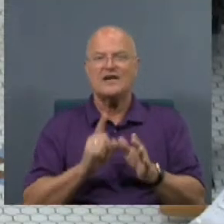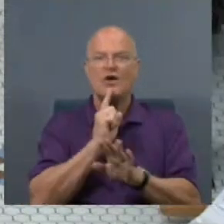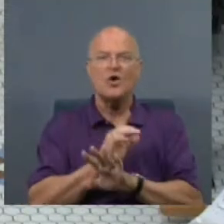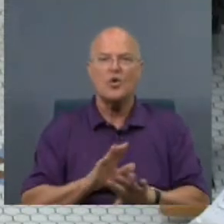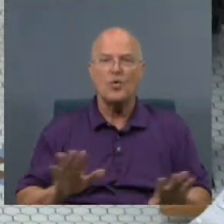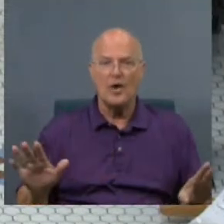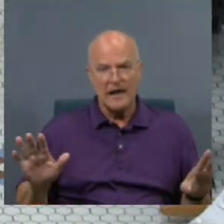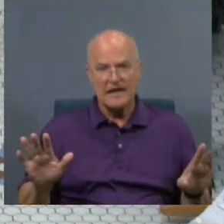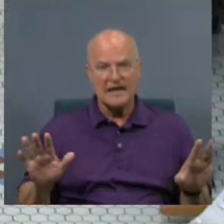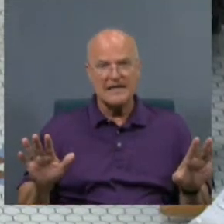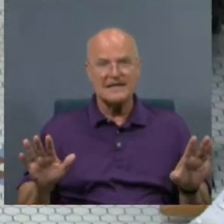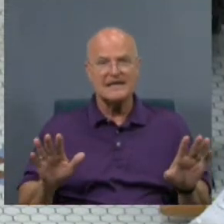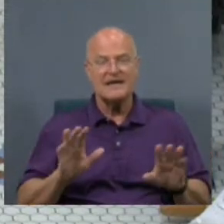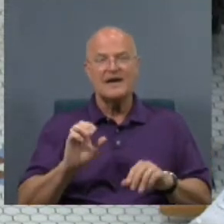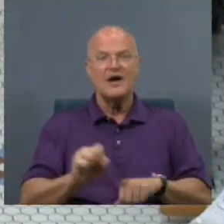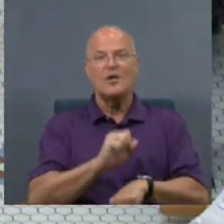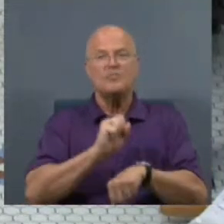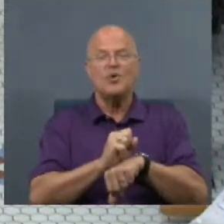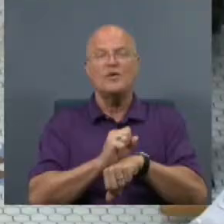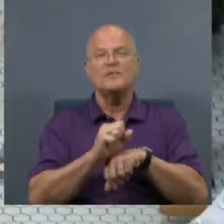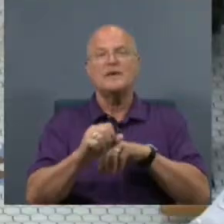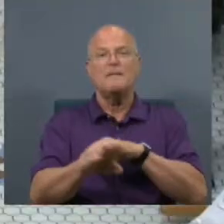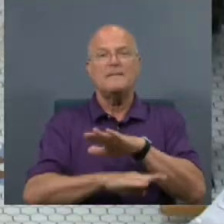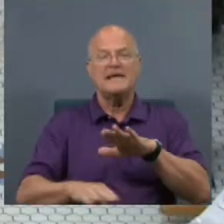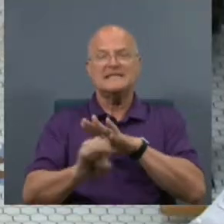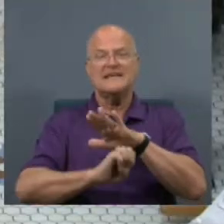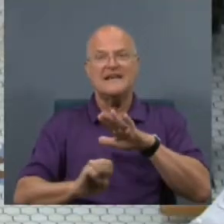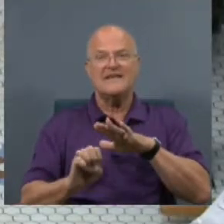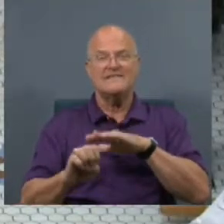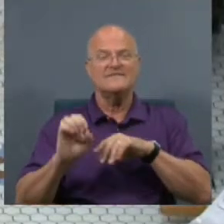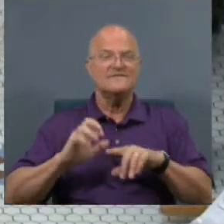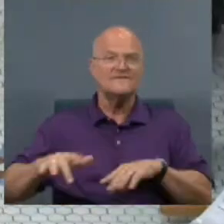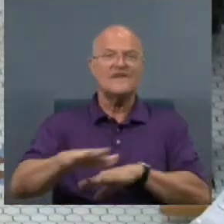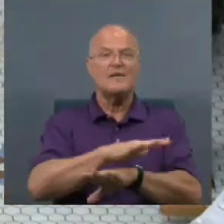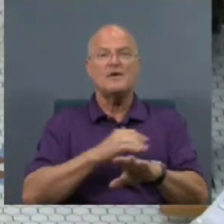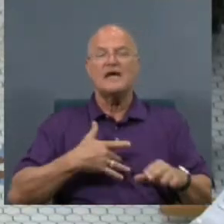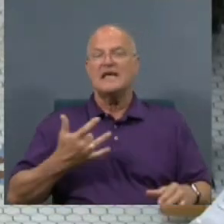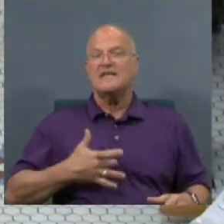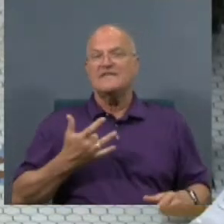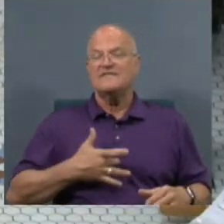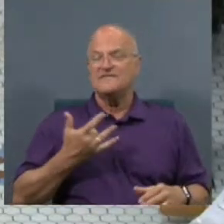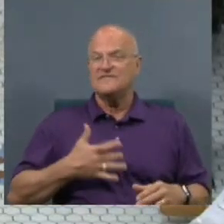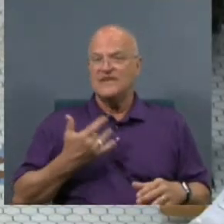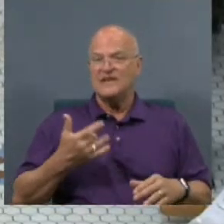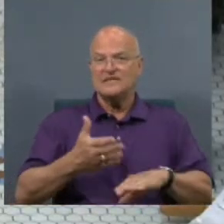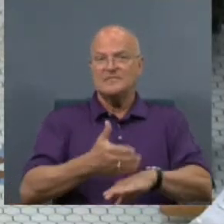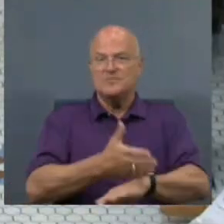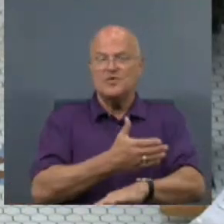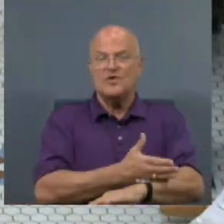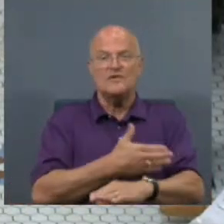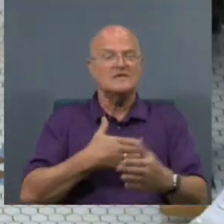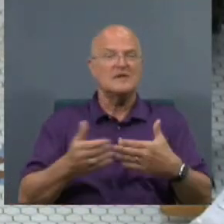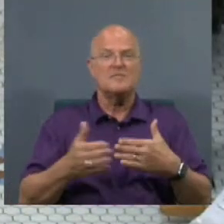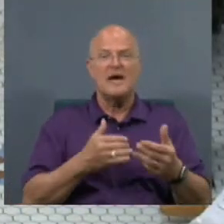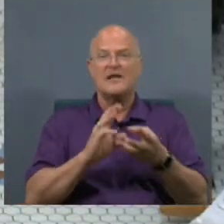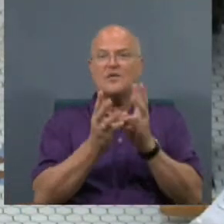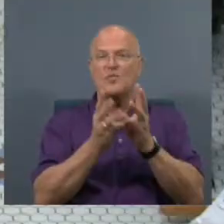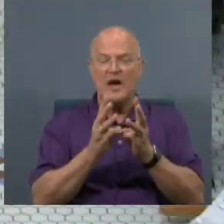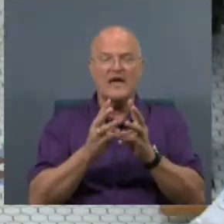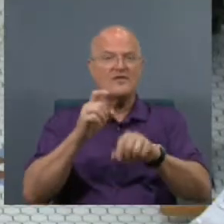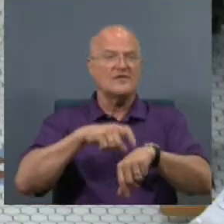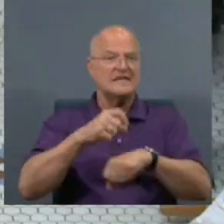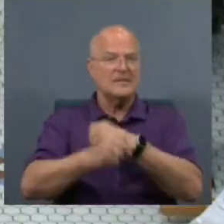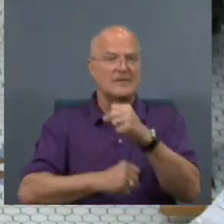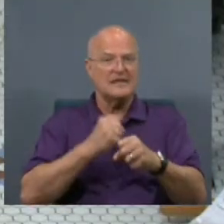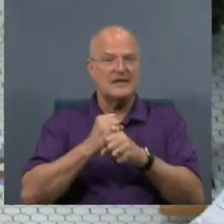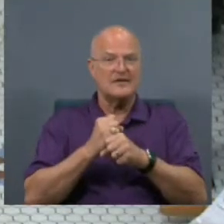quiet, appointment-based environment where serious players can improve no matter the season or the weather. Over the years,